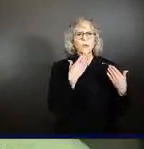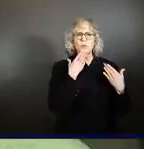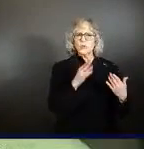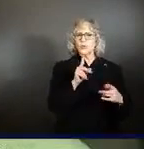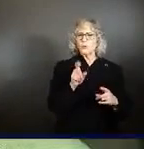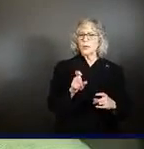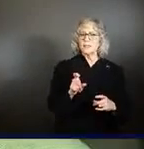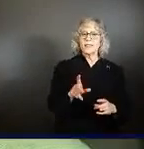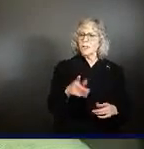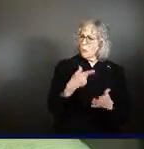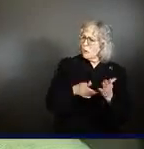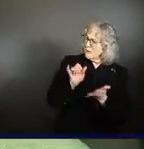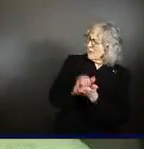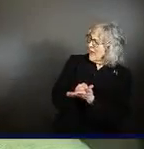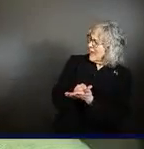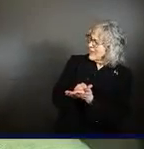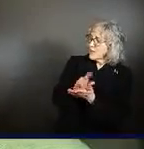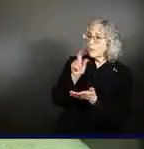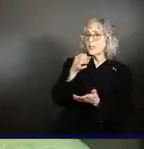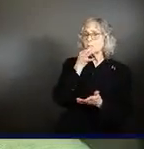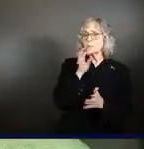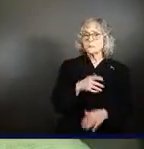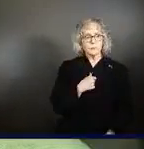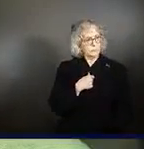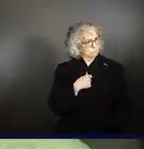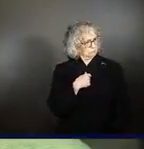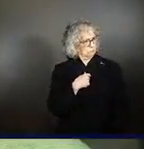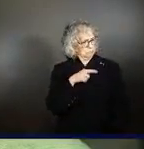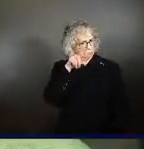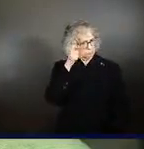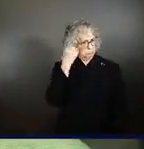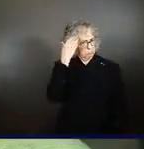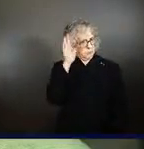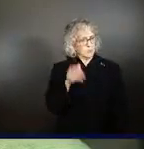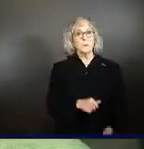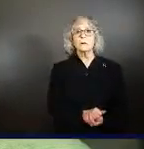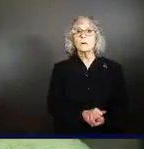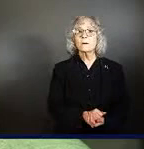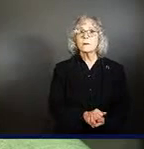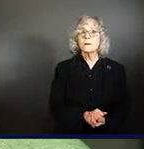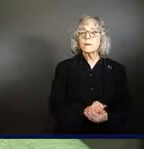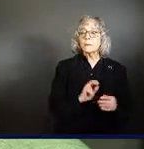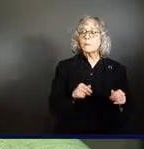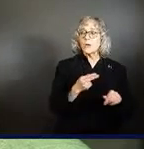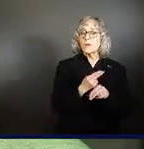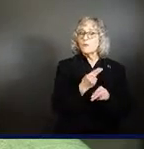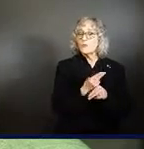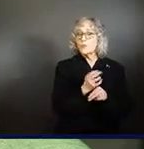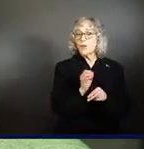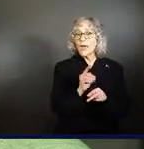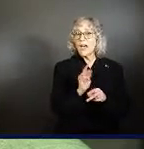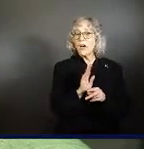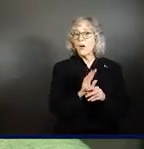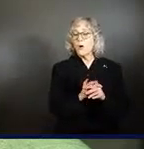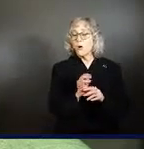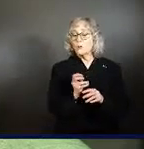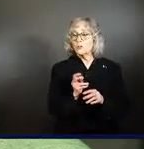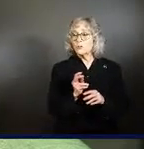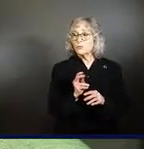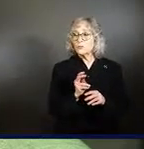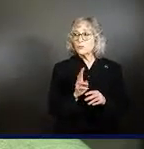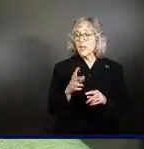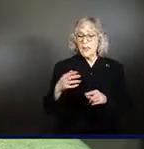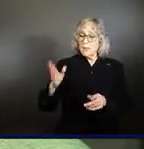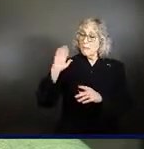this? And we ask the experts, and the experts are like, I don't know. So you can figure out on your own. In the past, with previous missions,